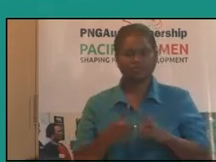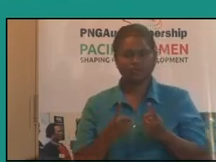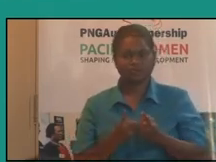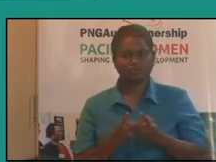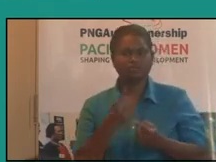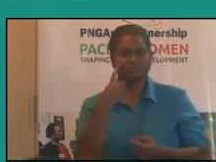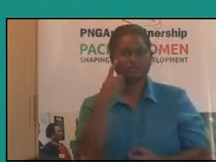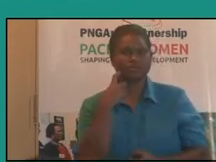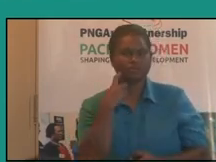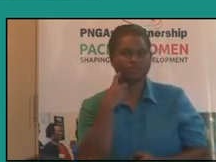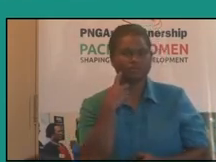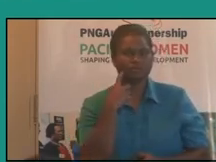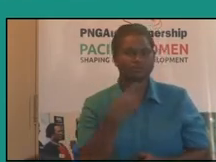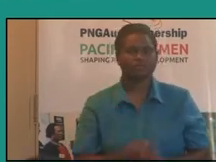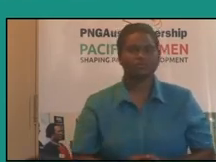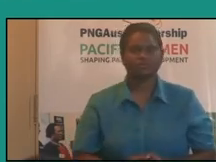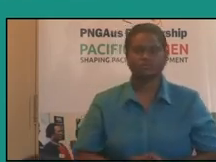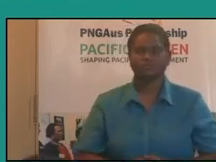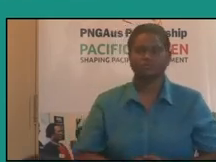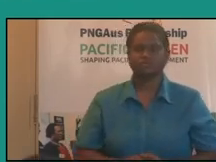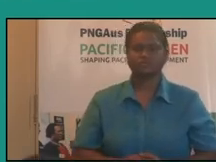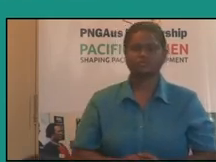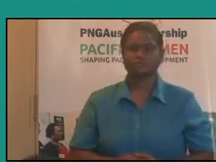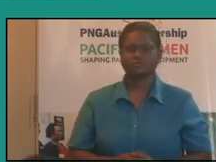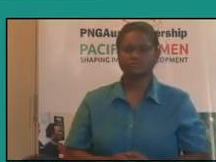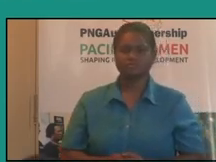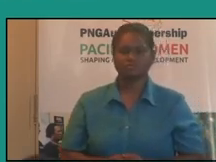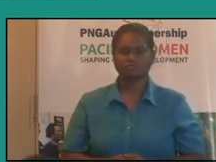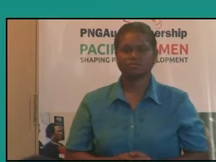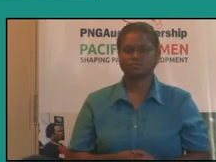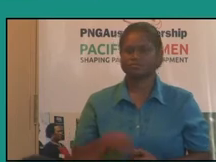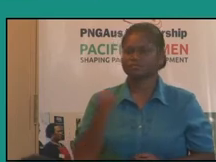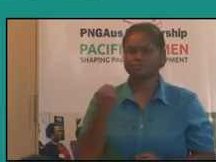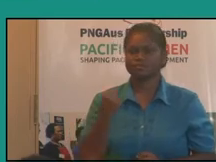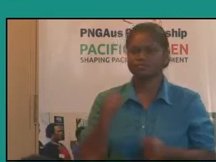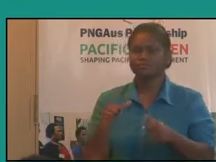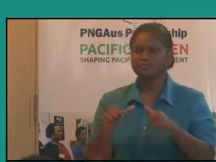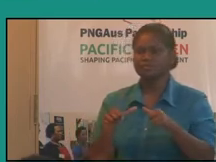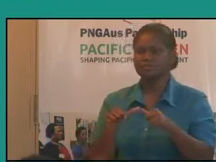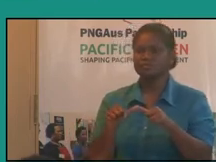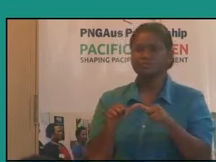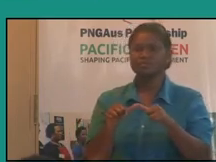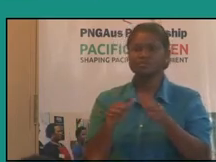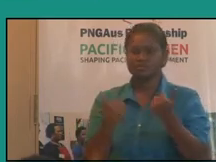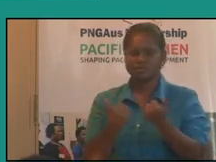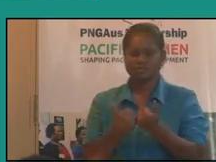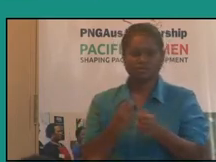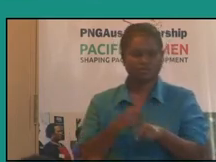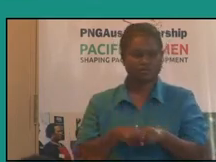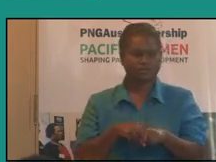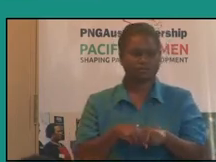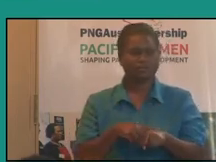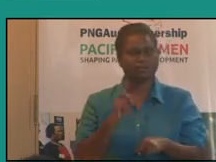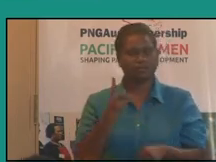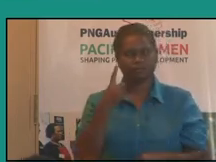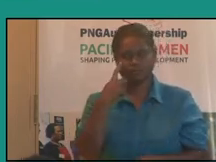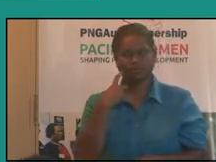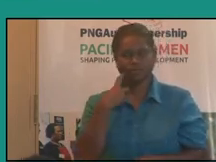do. Unfortunately, it's, you know, we are running out of time, but we're trying to do it before 2022.